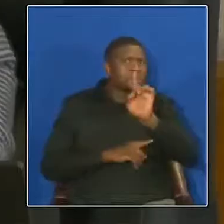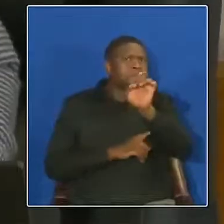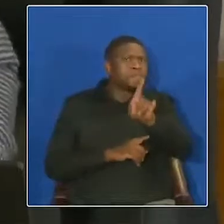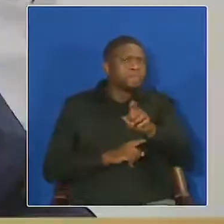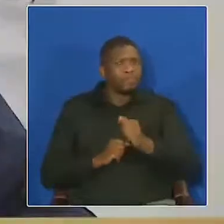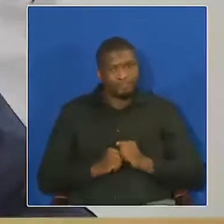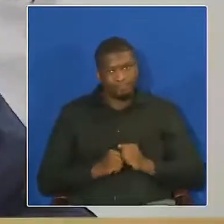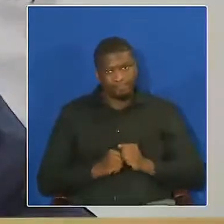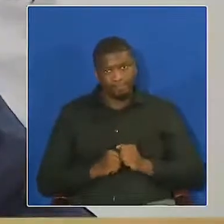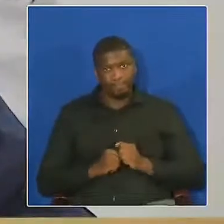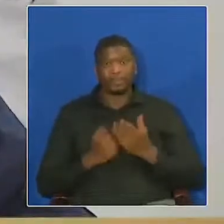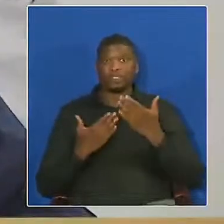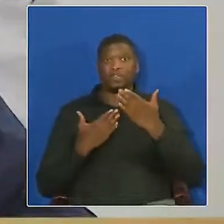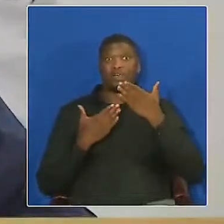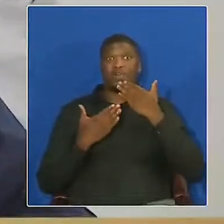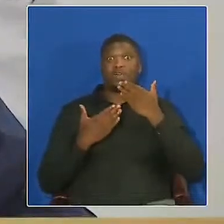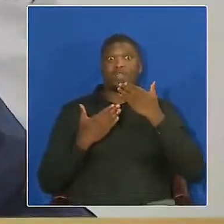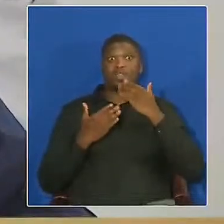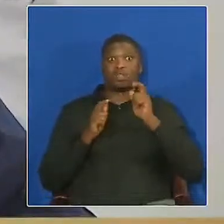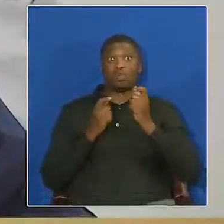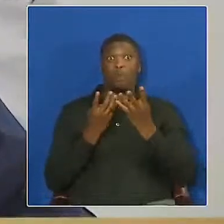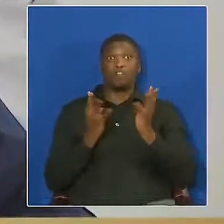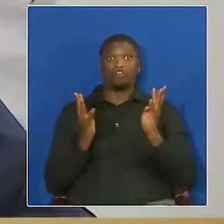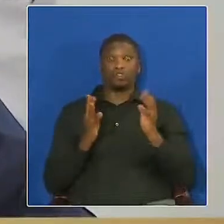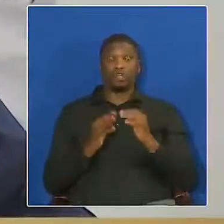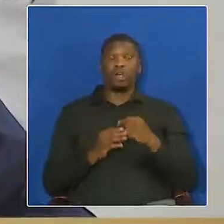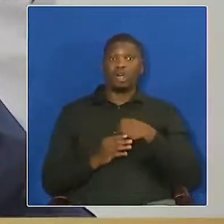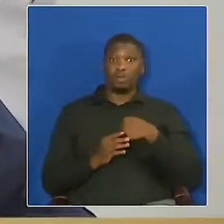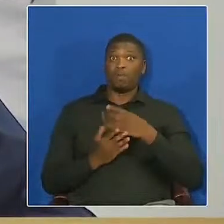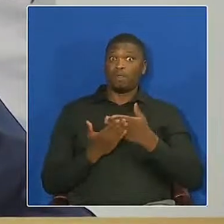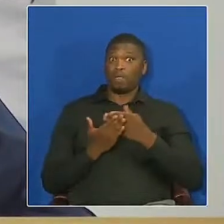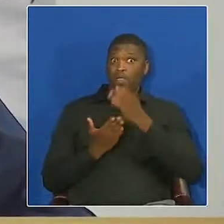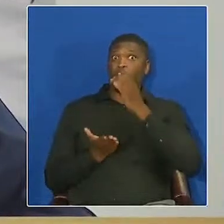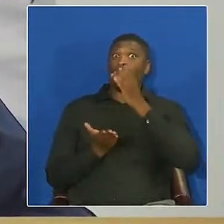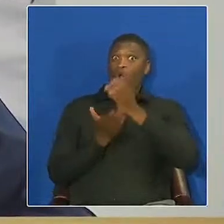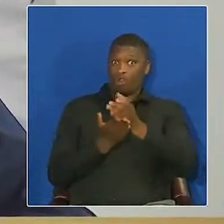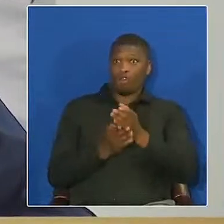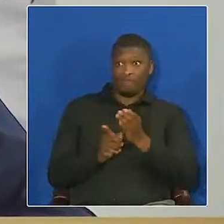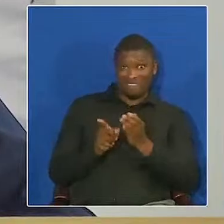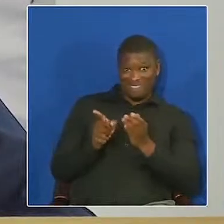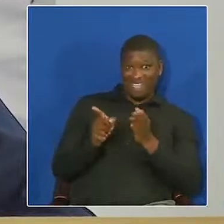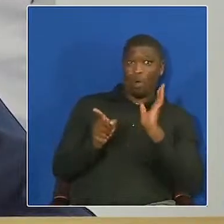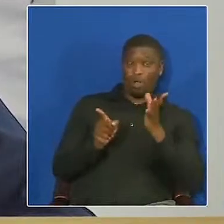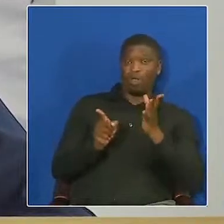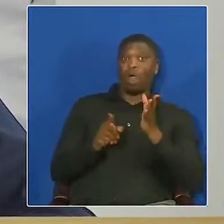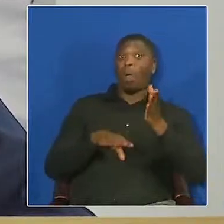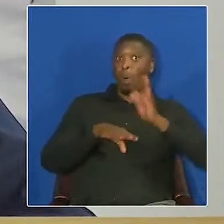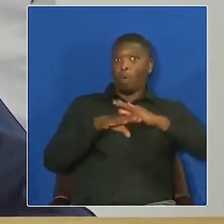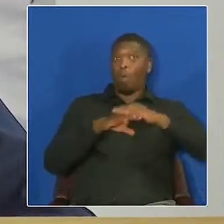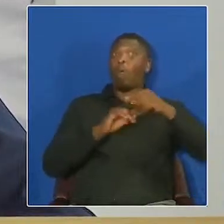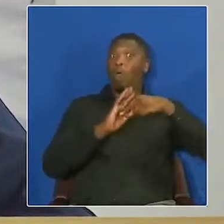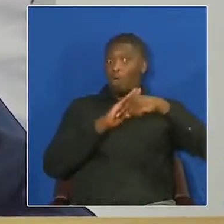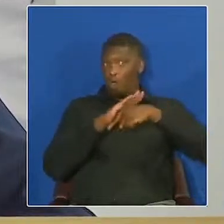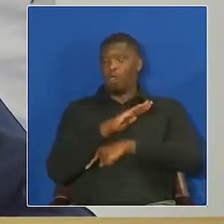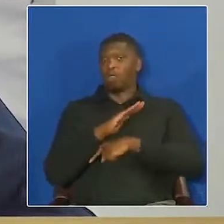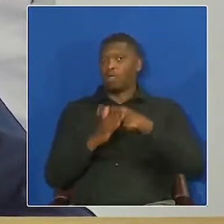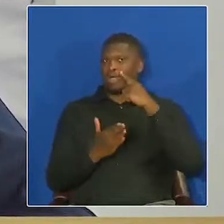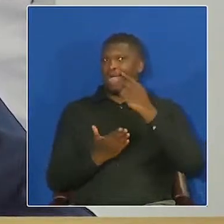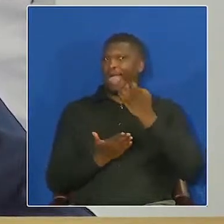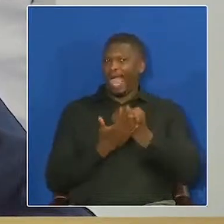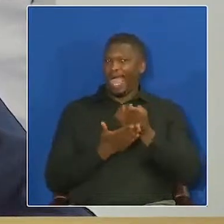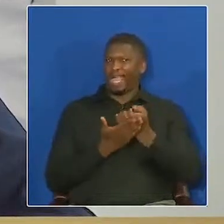Thank you, Commissioners. I can confirm that there is other evidence that